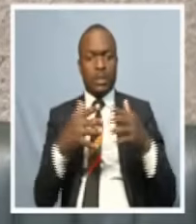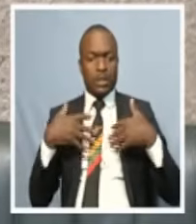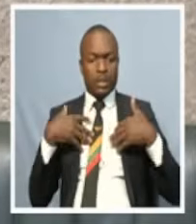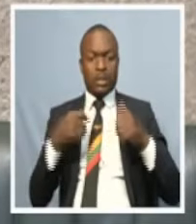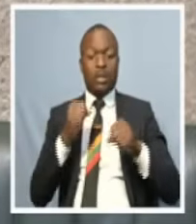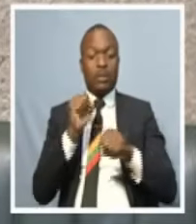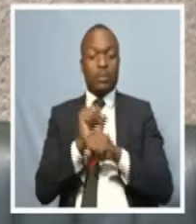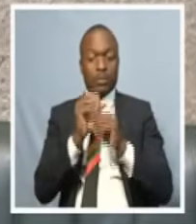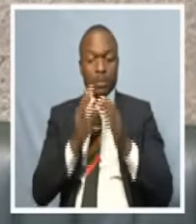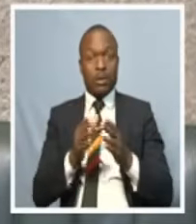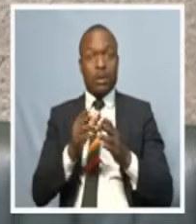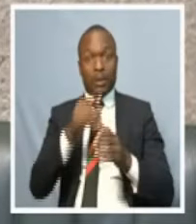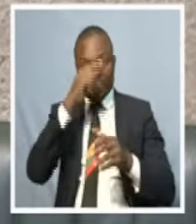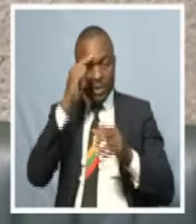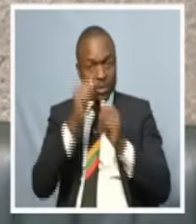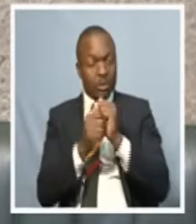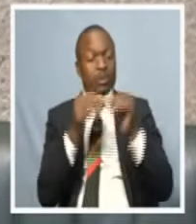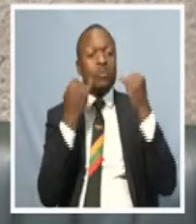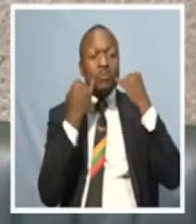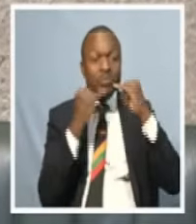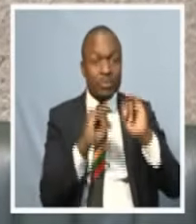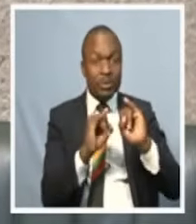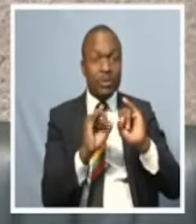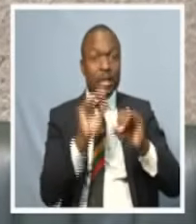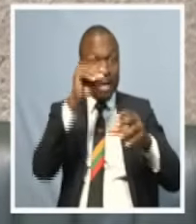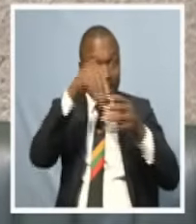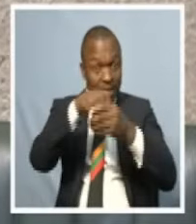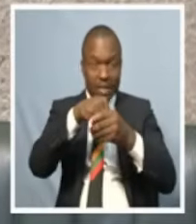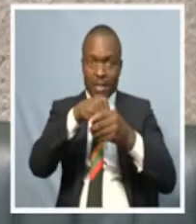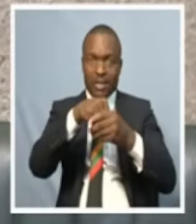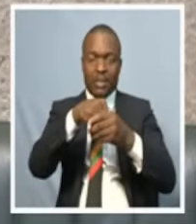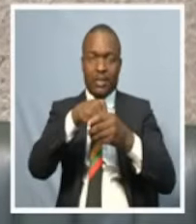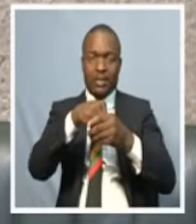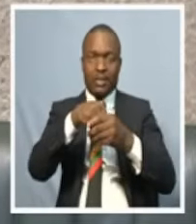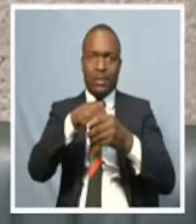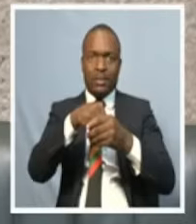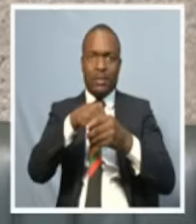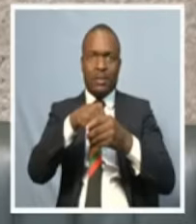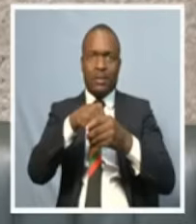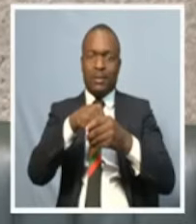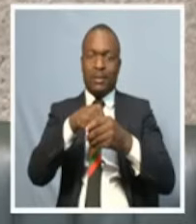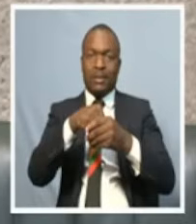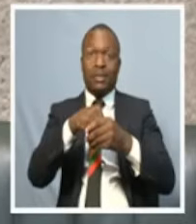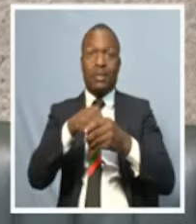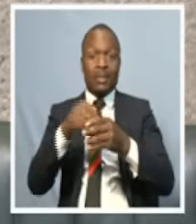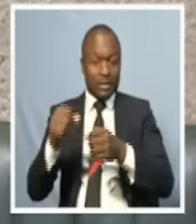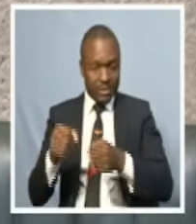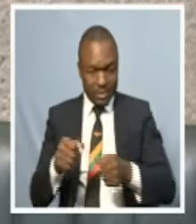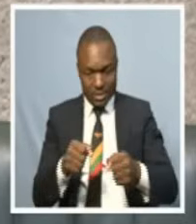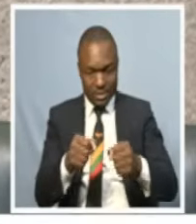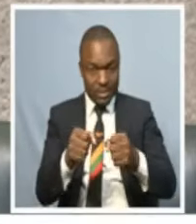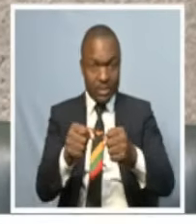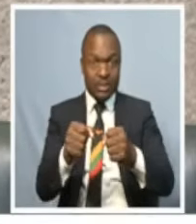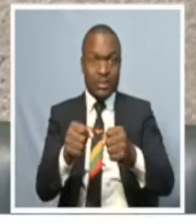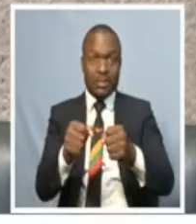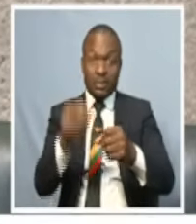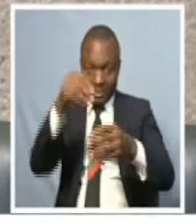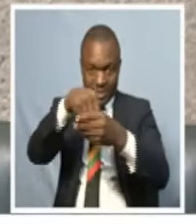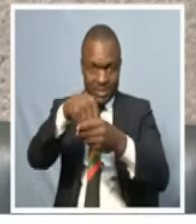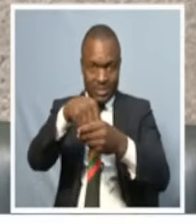workers because they were told that they were in the database, so that was not contentious. But indeed, if